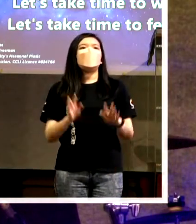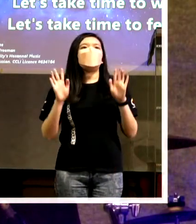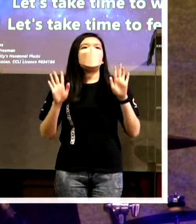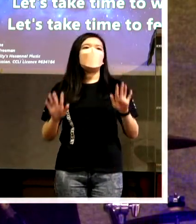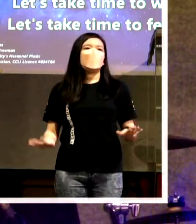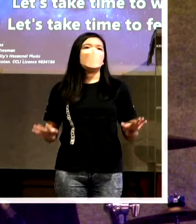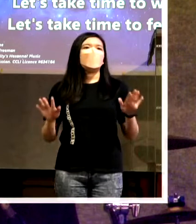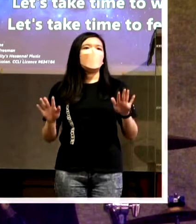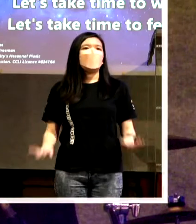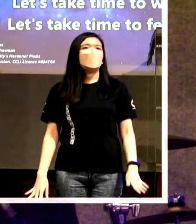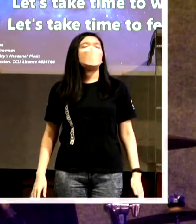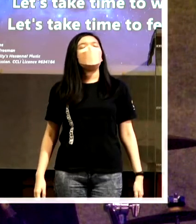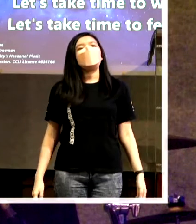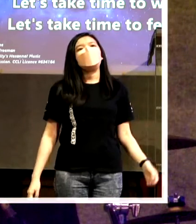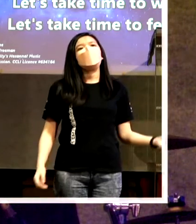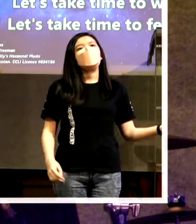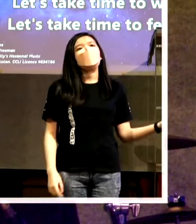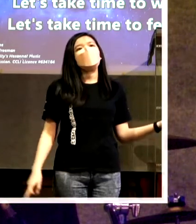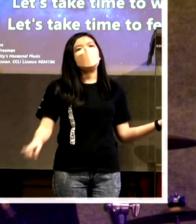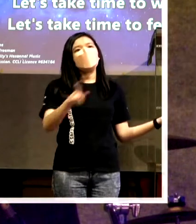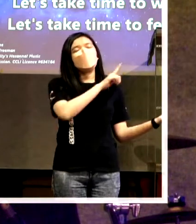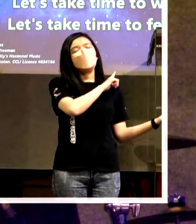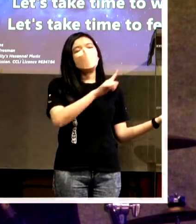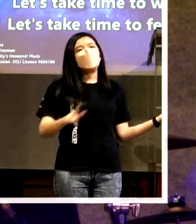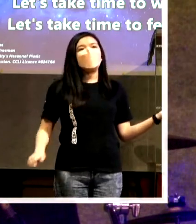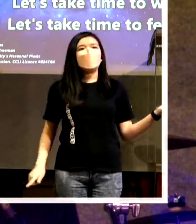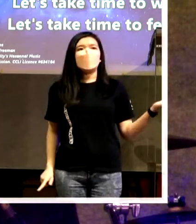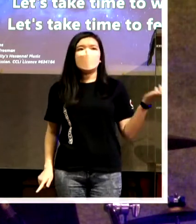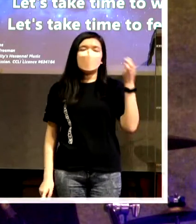time to wait upon the